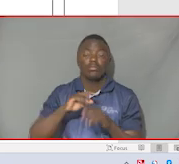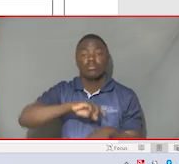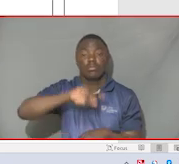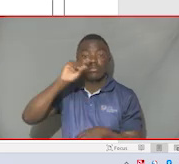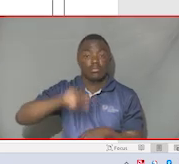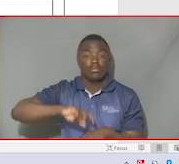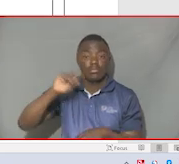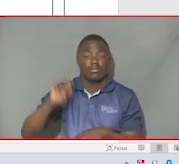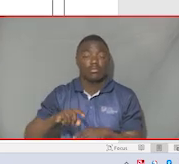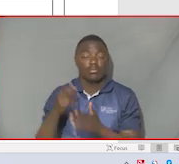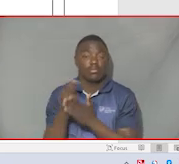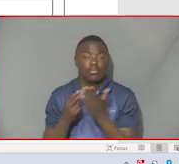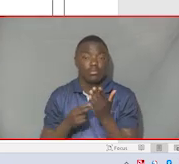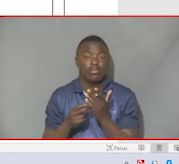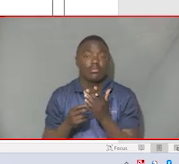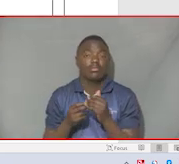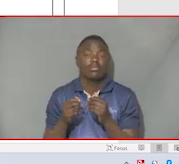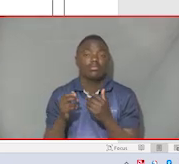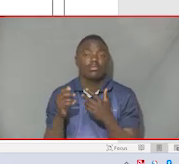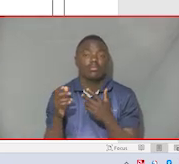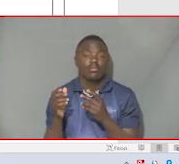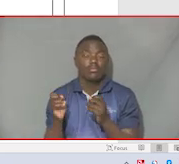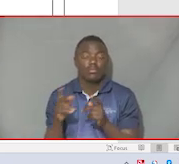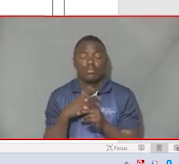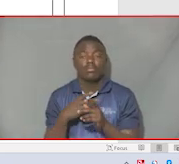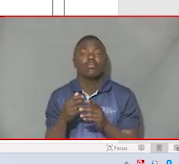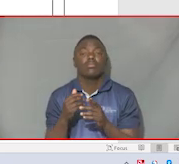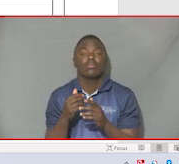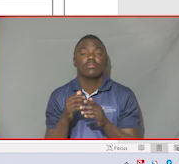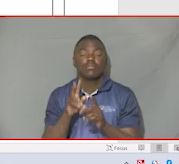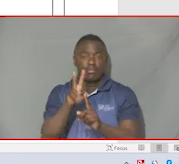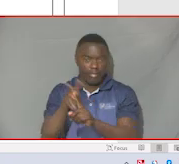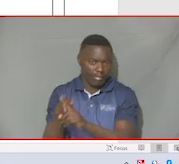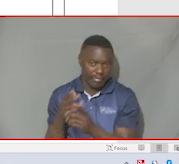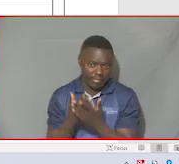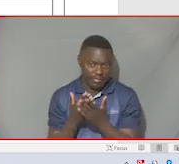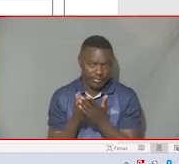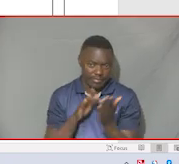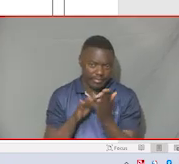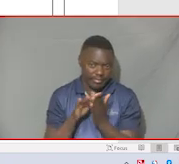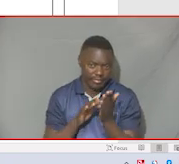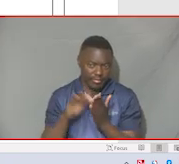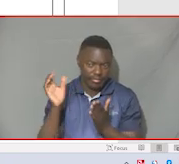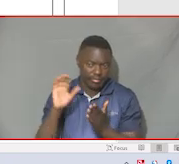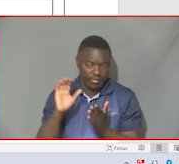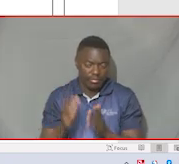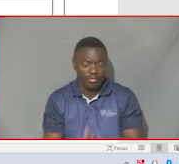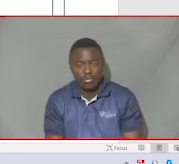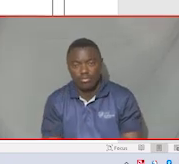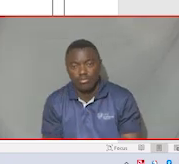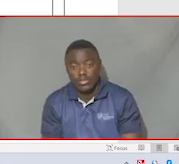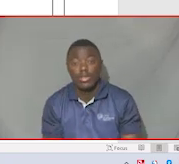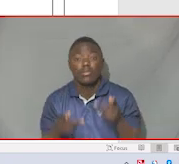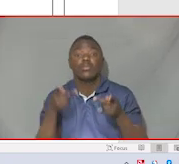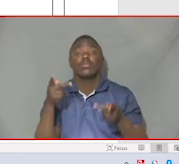sketched, or you can get a derivative graph, and then you can get applications of calculus. And then the probability